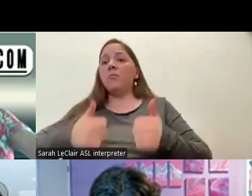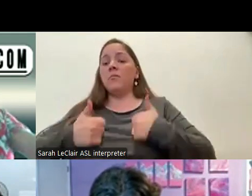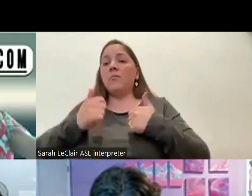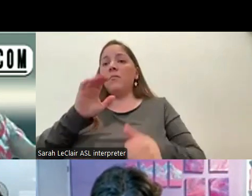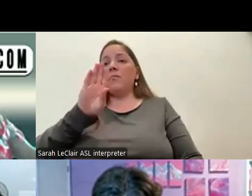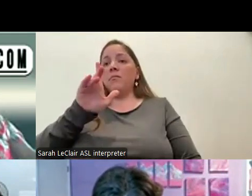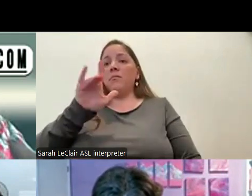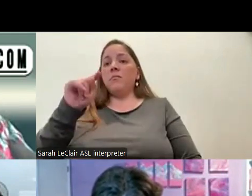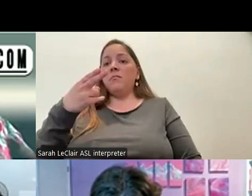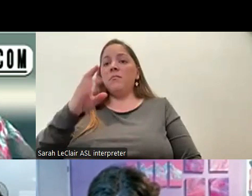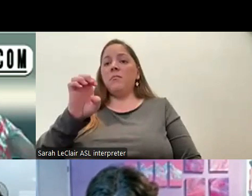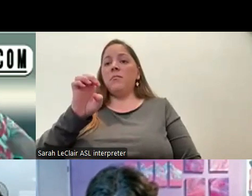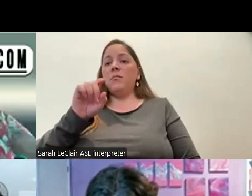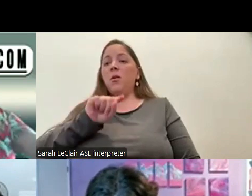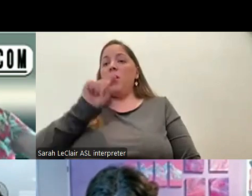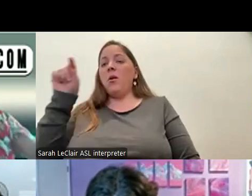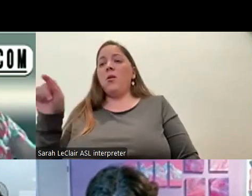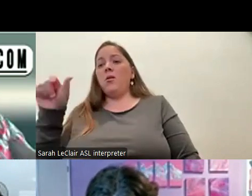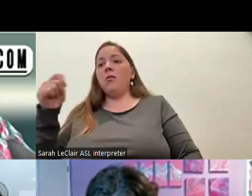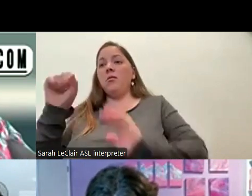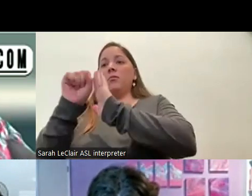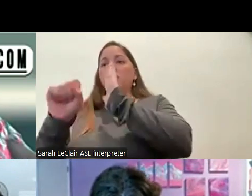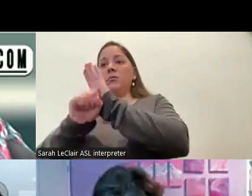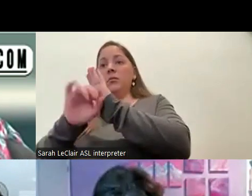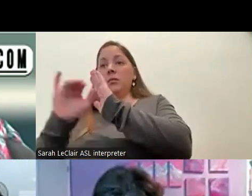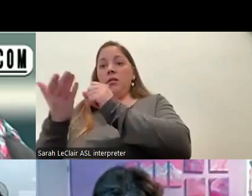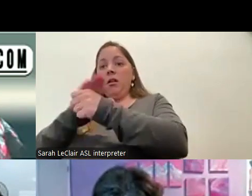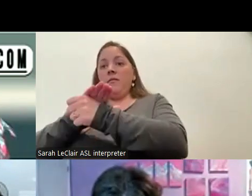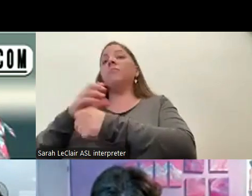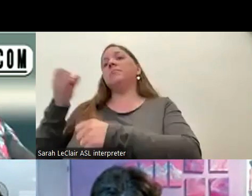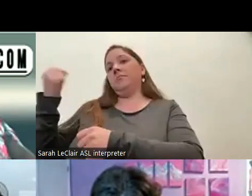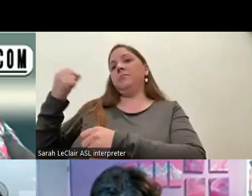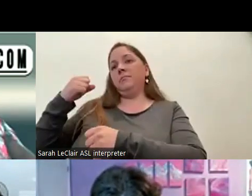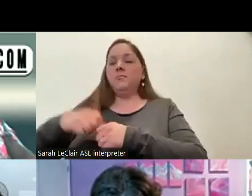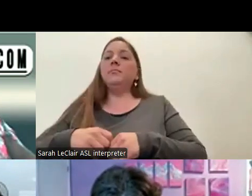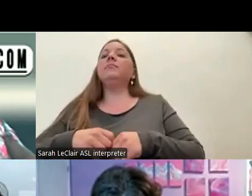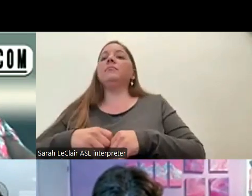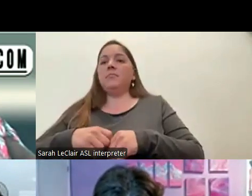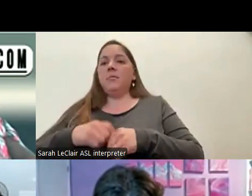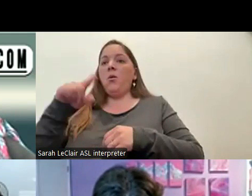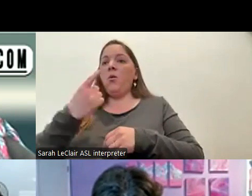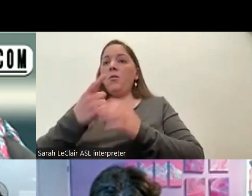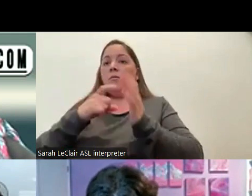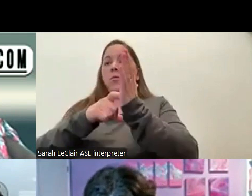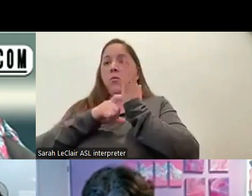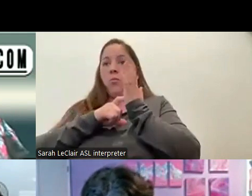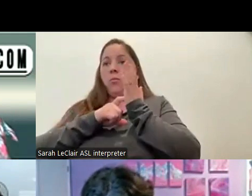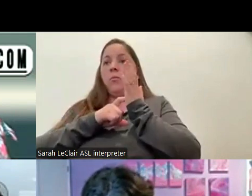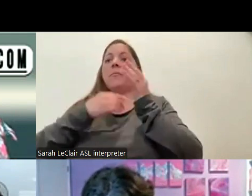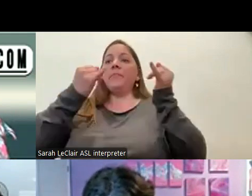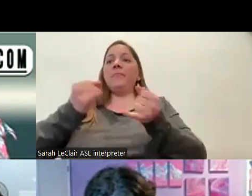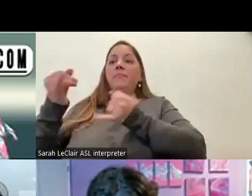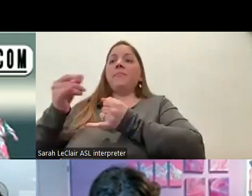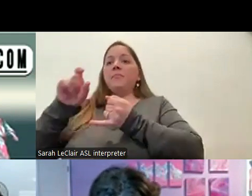specialists over in that state? Would it cover that? Yes, so the only requirement is that the individual